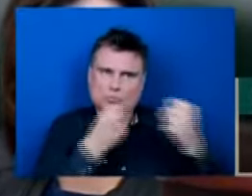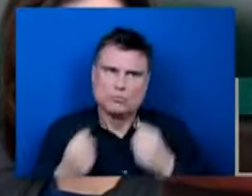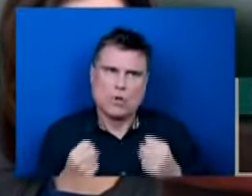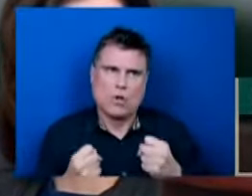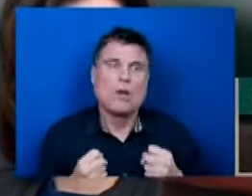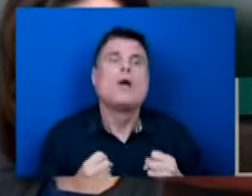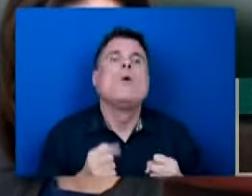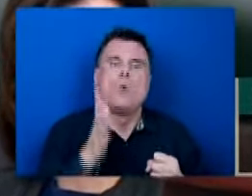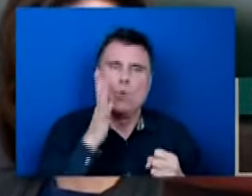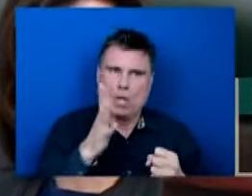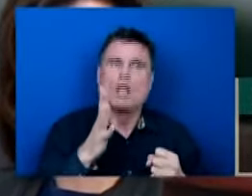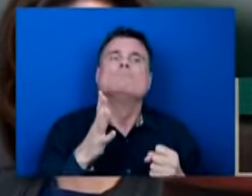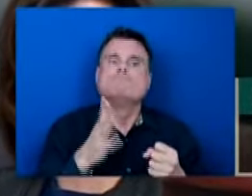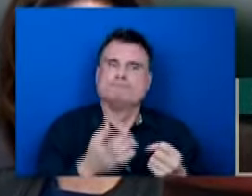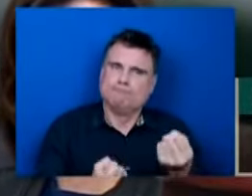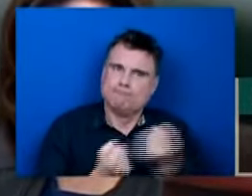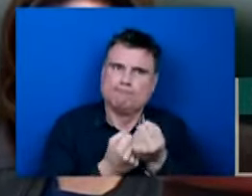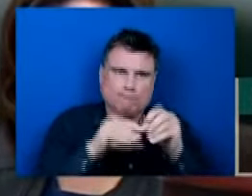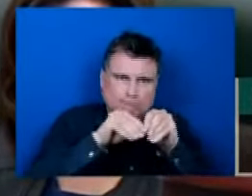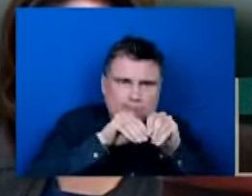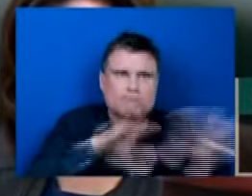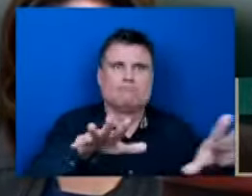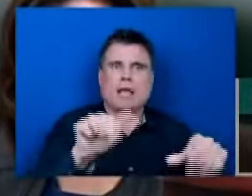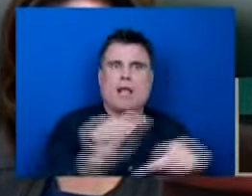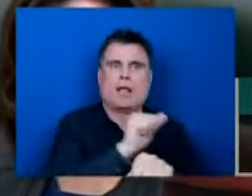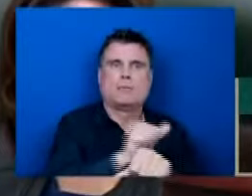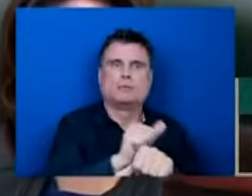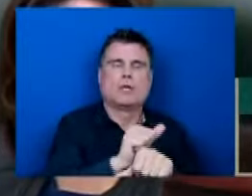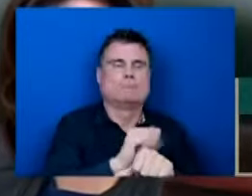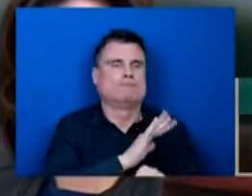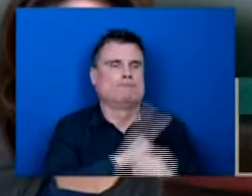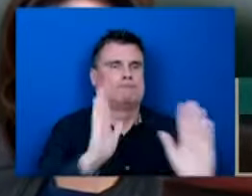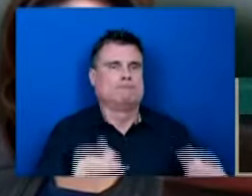of exponential value for the Alberta of tomorrow.